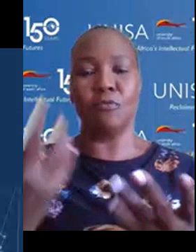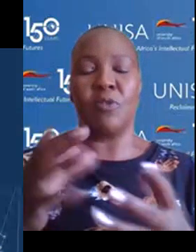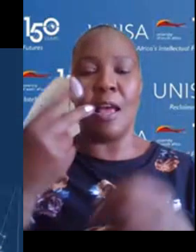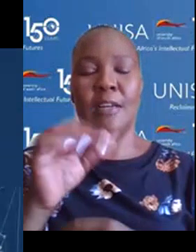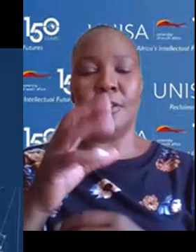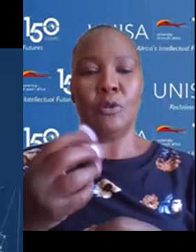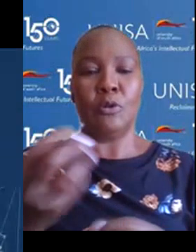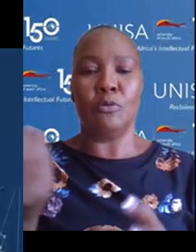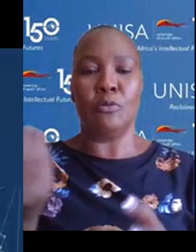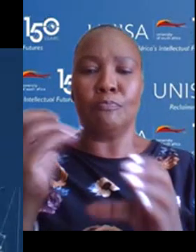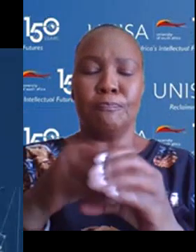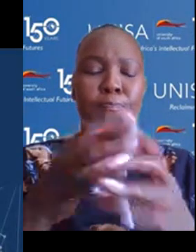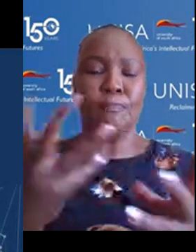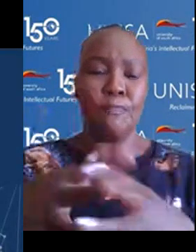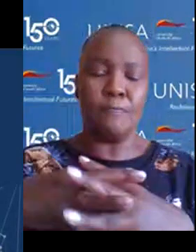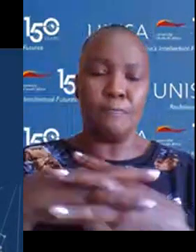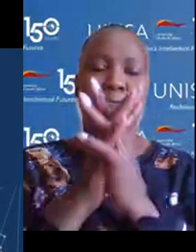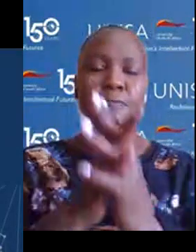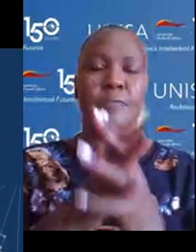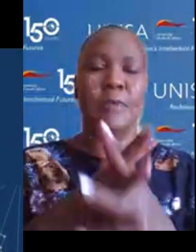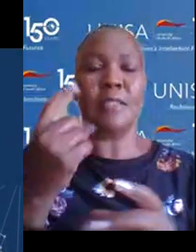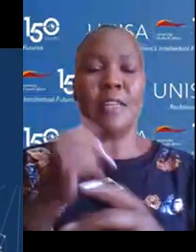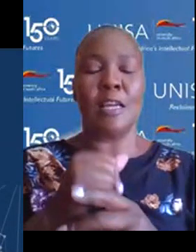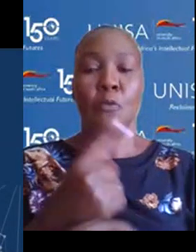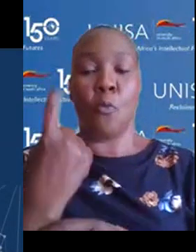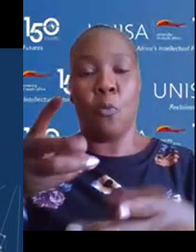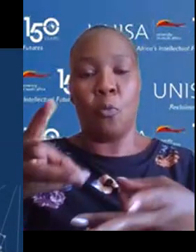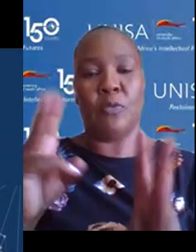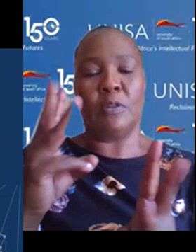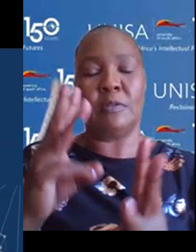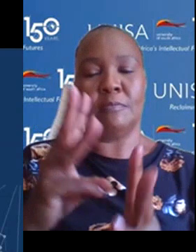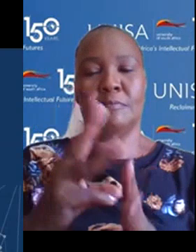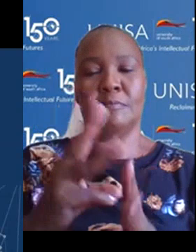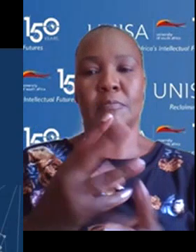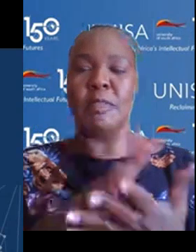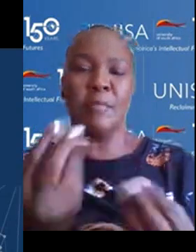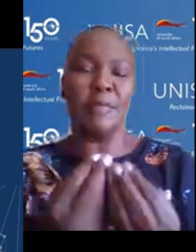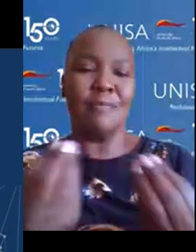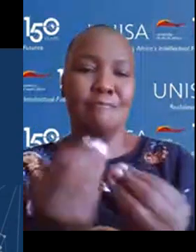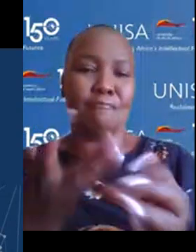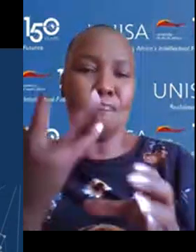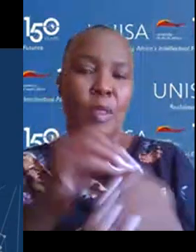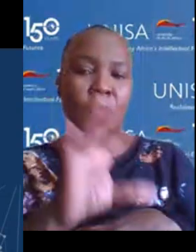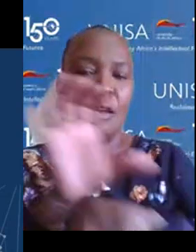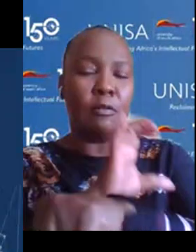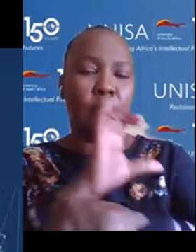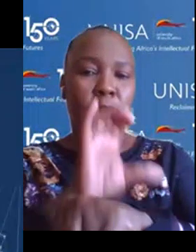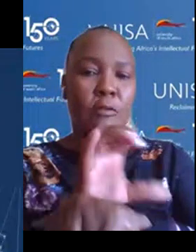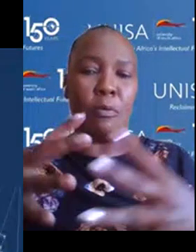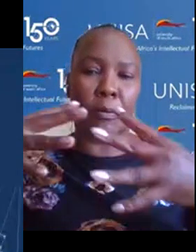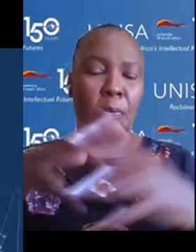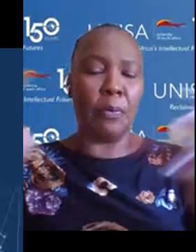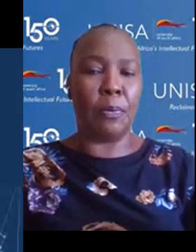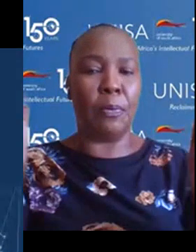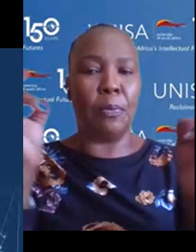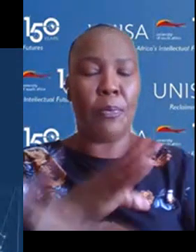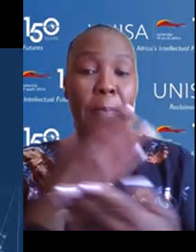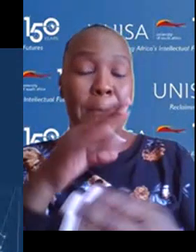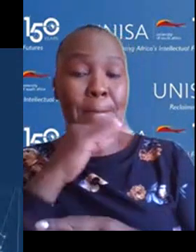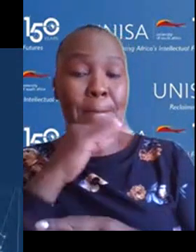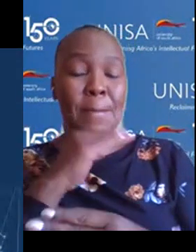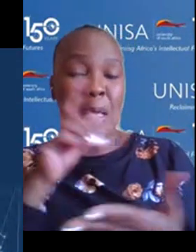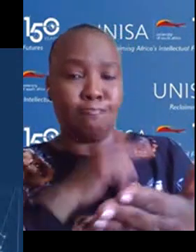because it only can fit in one way. So if you get some components and you're putting in your computer and they don't fit, that means it's the wrong